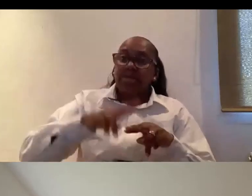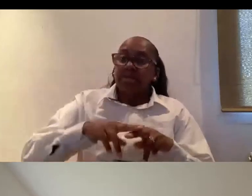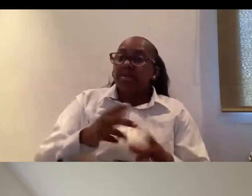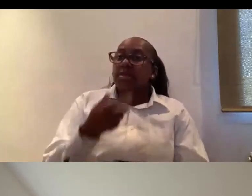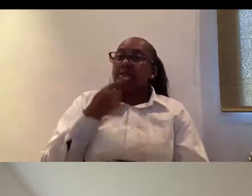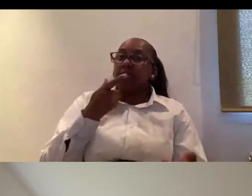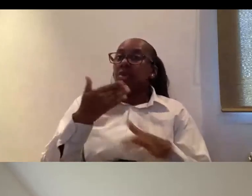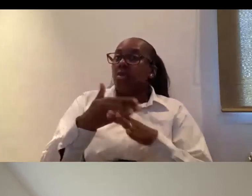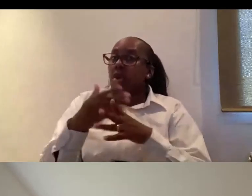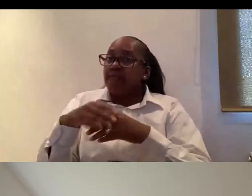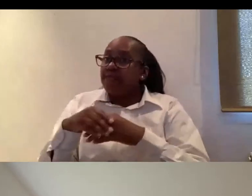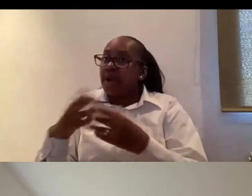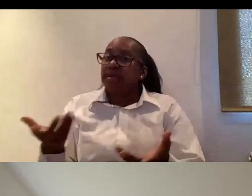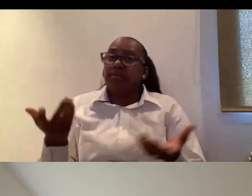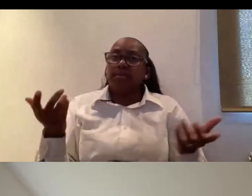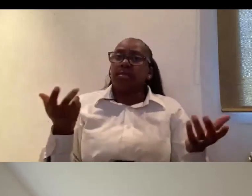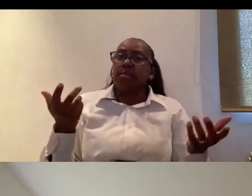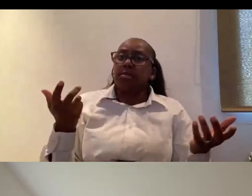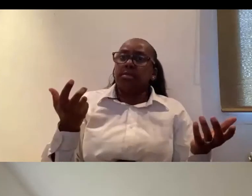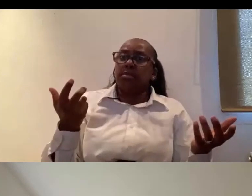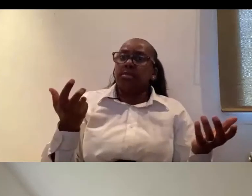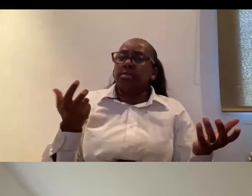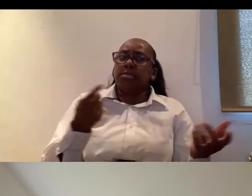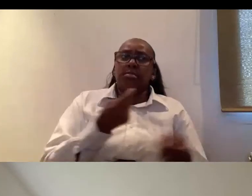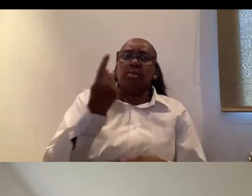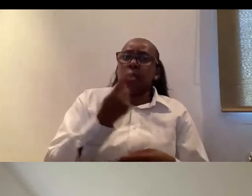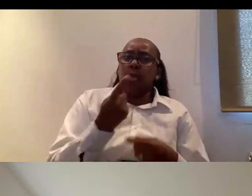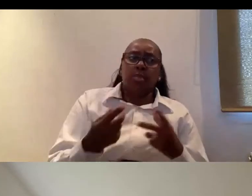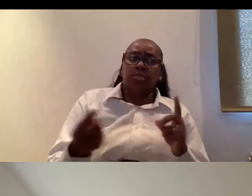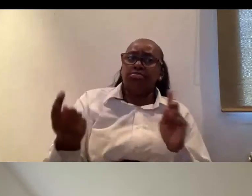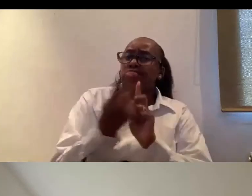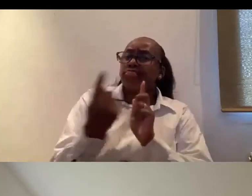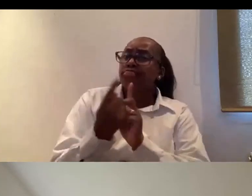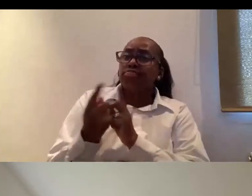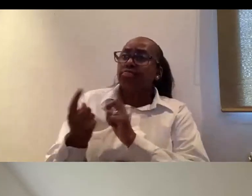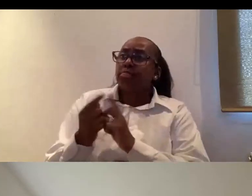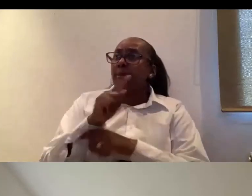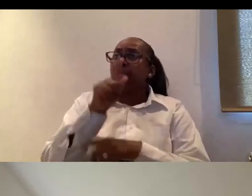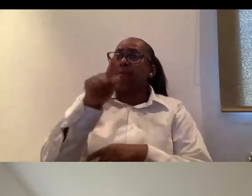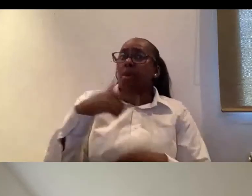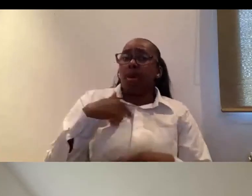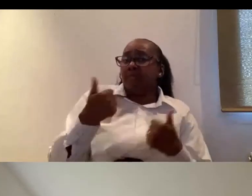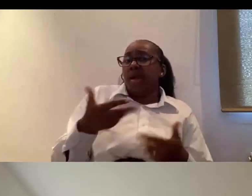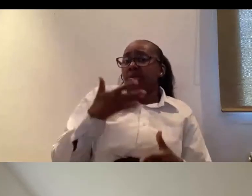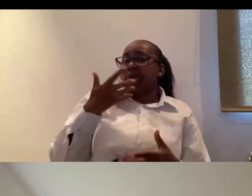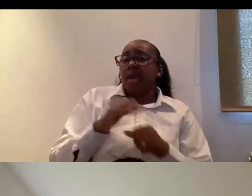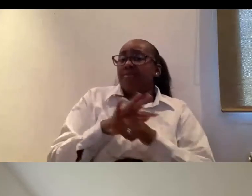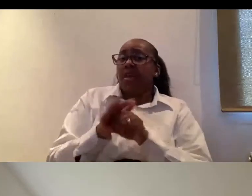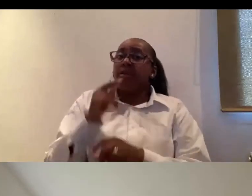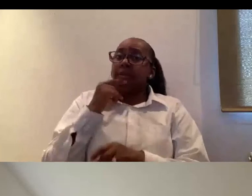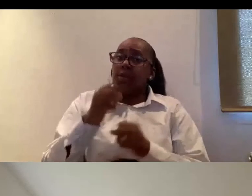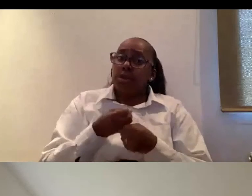work colleagues, or you have friends who you come into contact with. And even if you don't suffer with COVID-19, you can